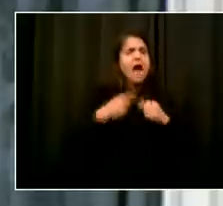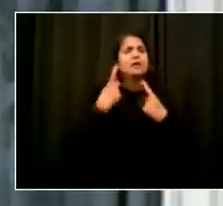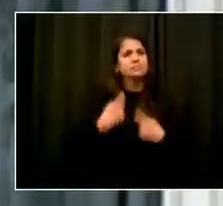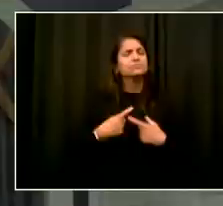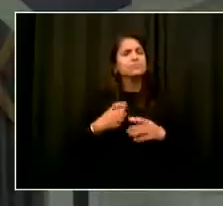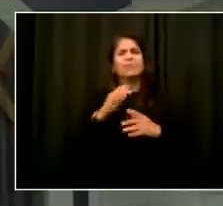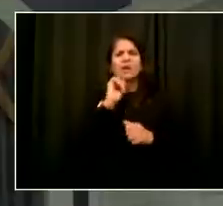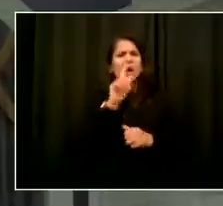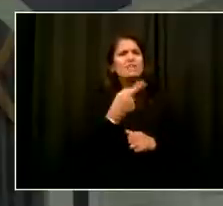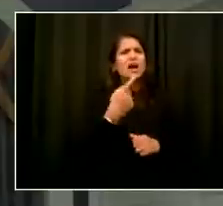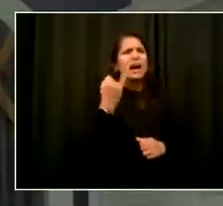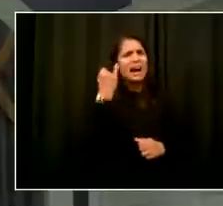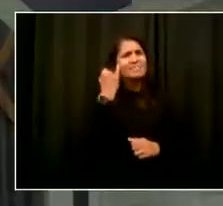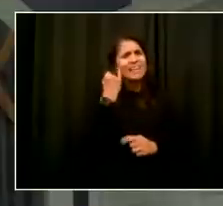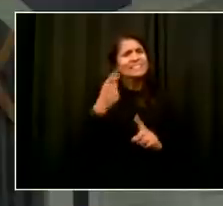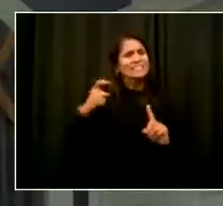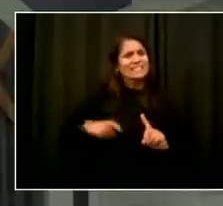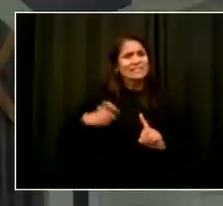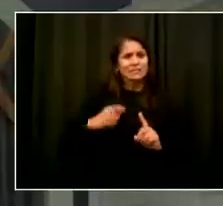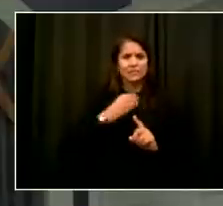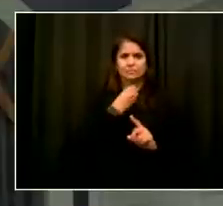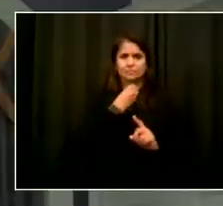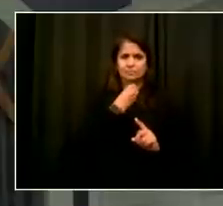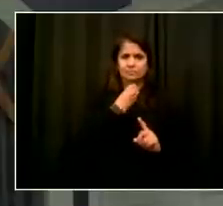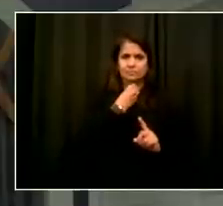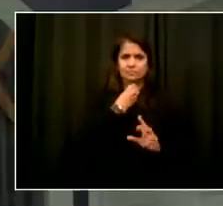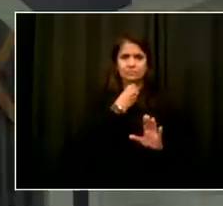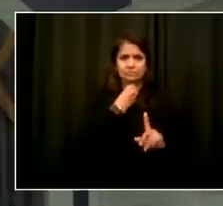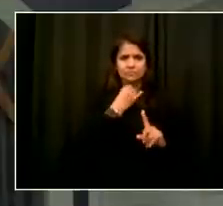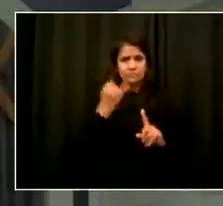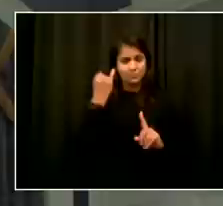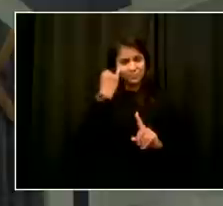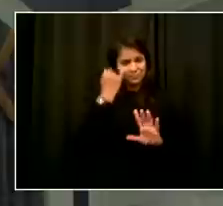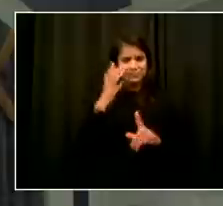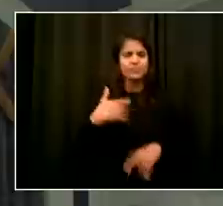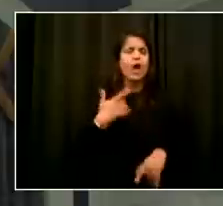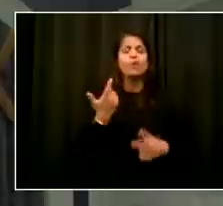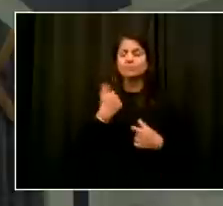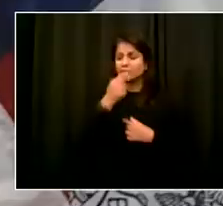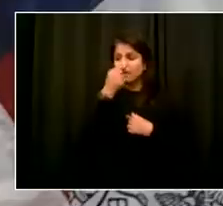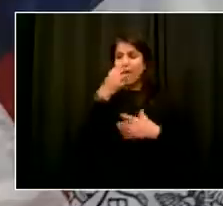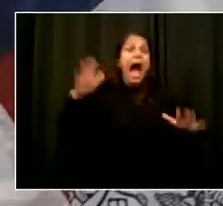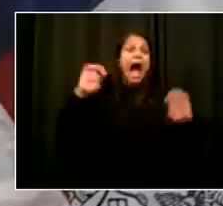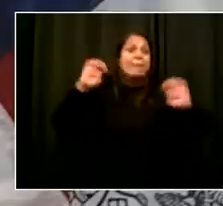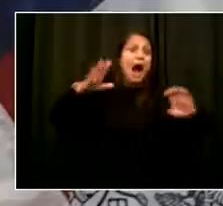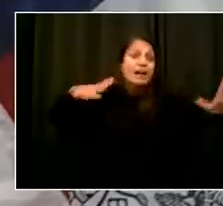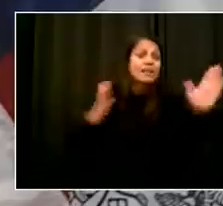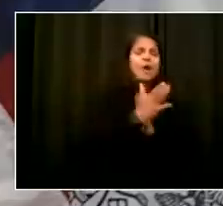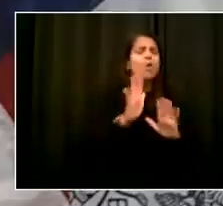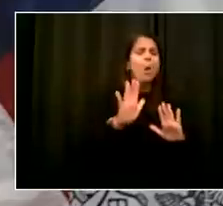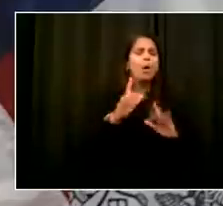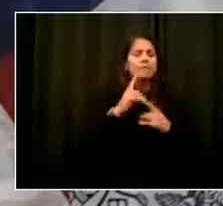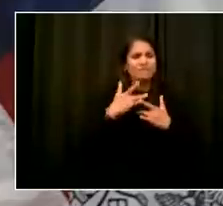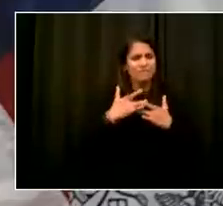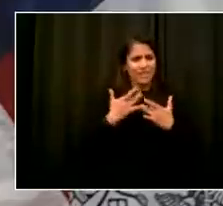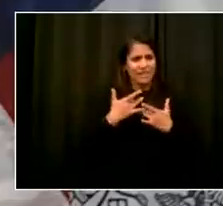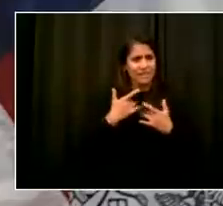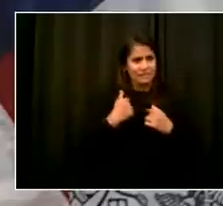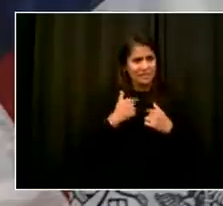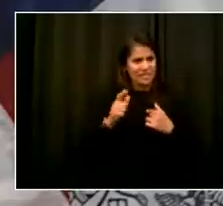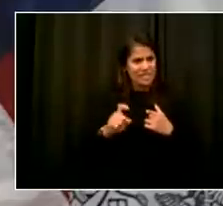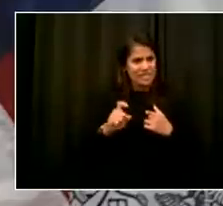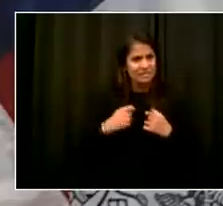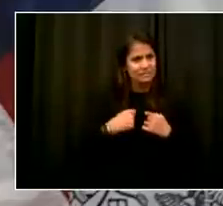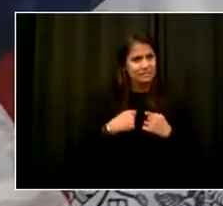you. Thank you very much, Commissioner. Everyone, look, what you're hearing Dr. Choksi